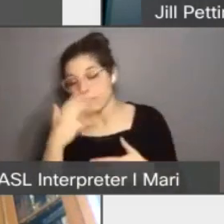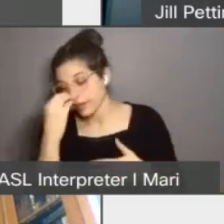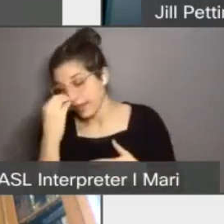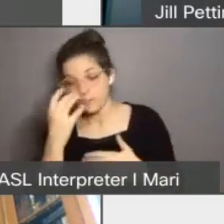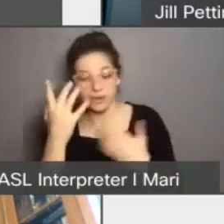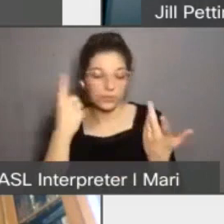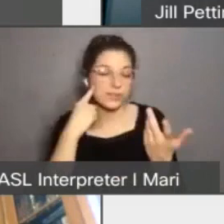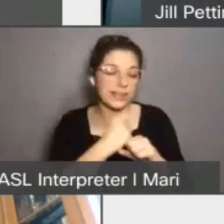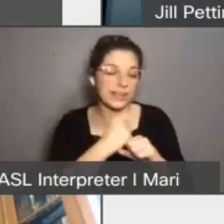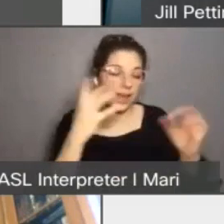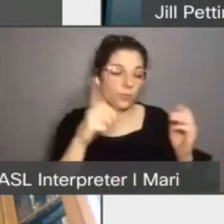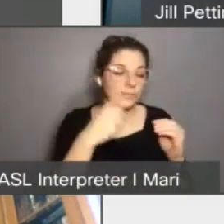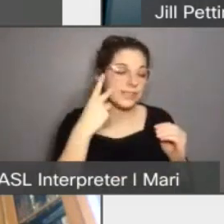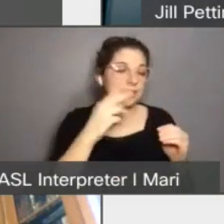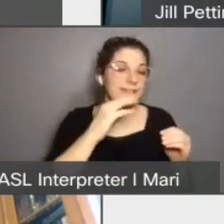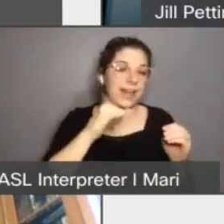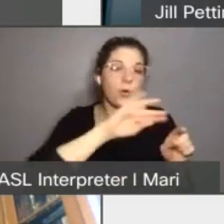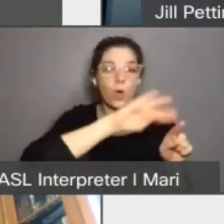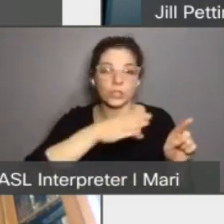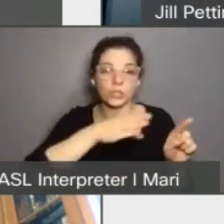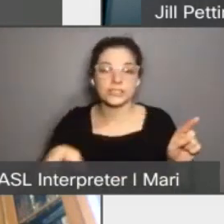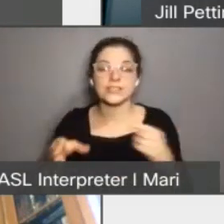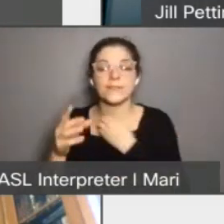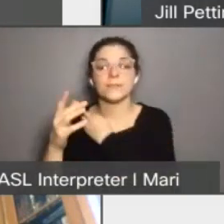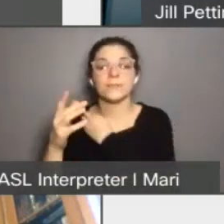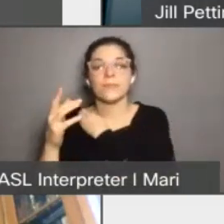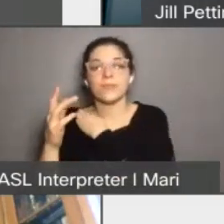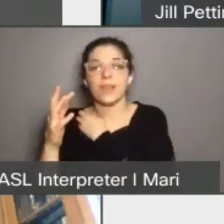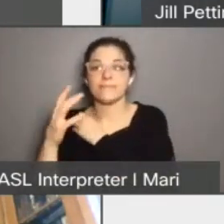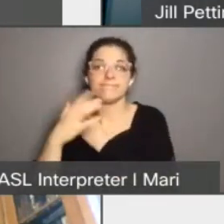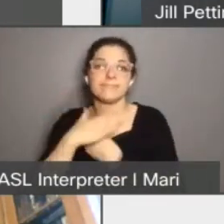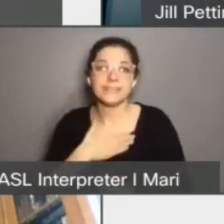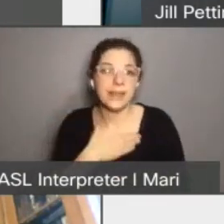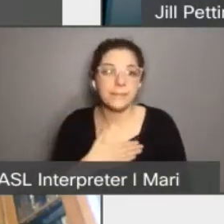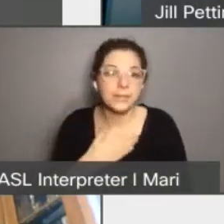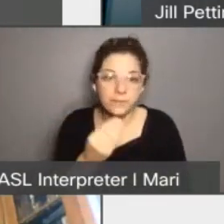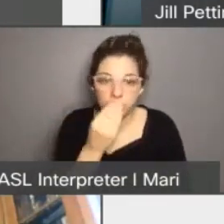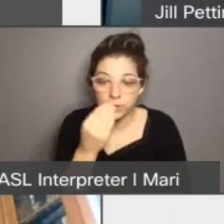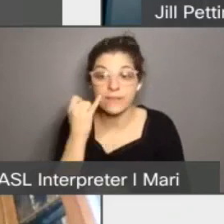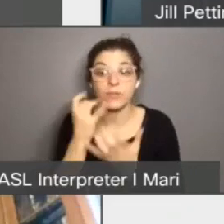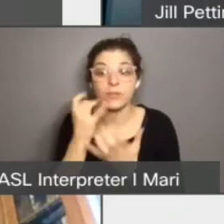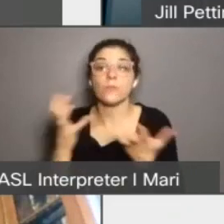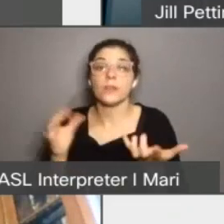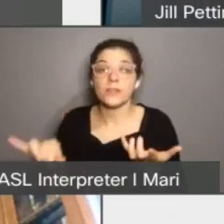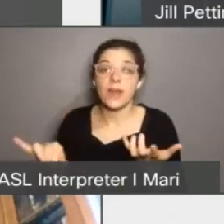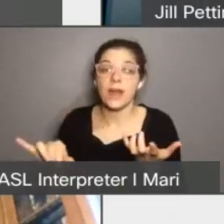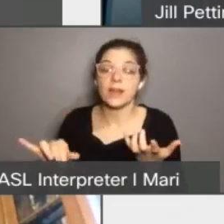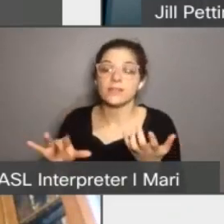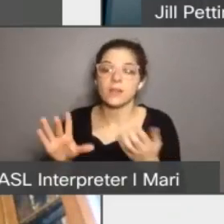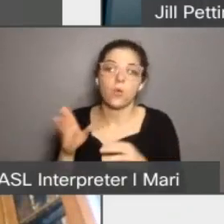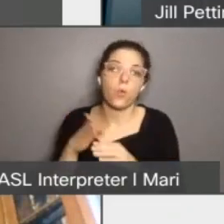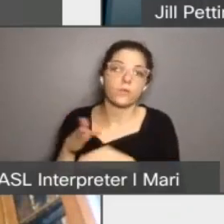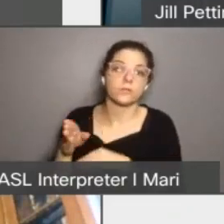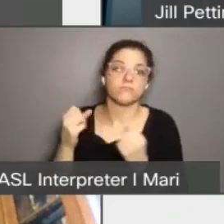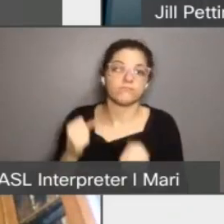so we think clown, burger, and yummy food. But if you have too much of it, it's like oversaturating the market